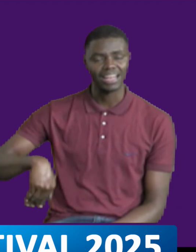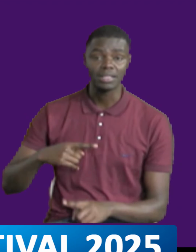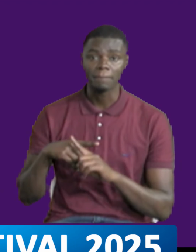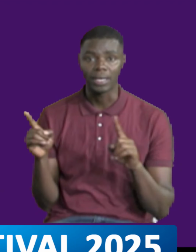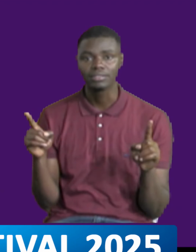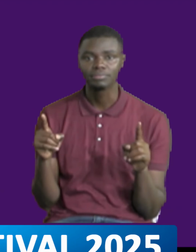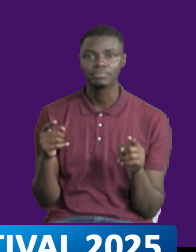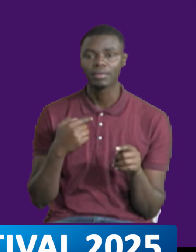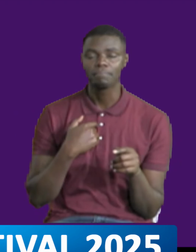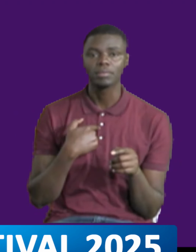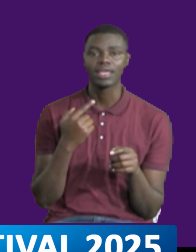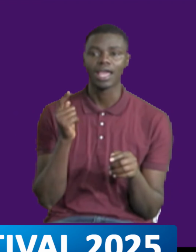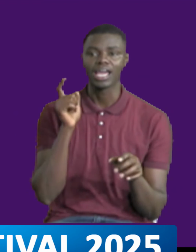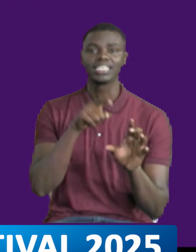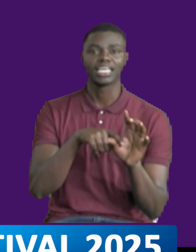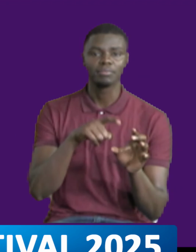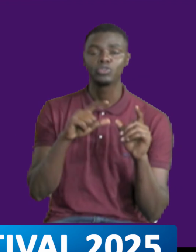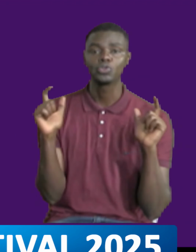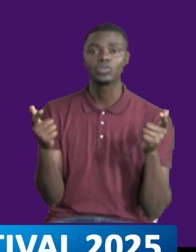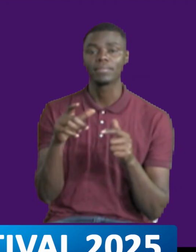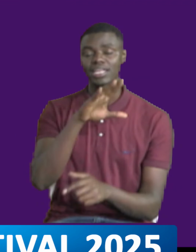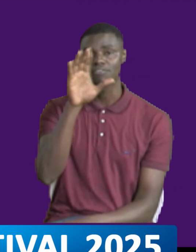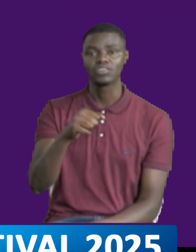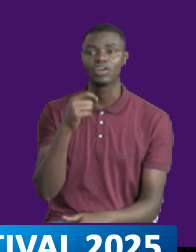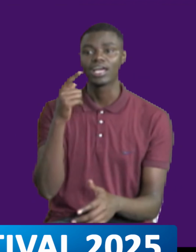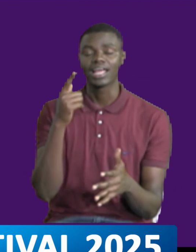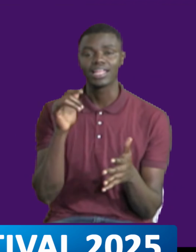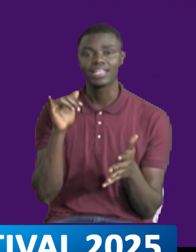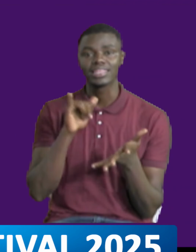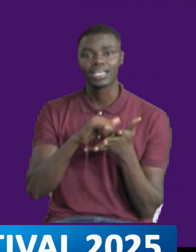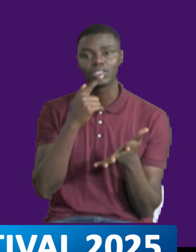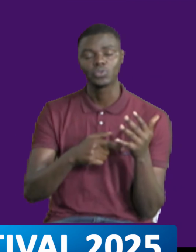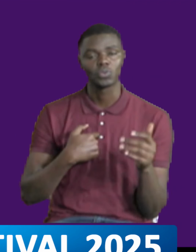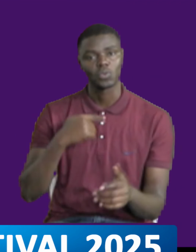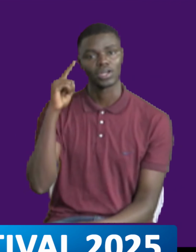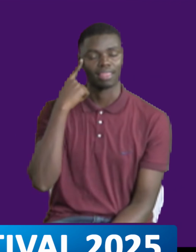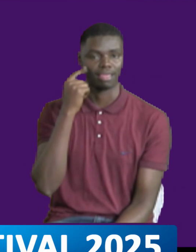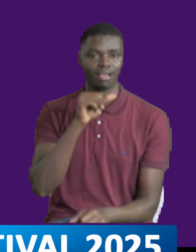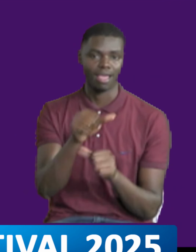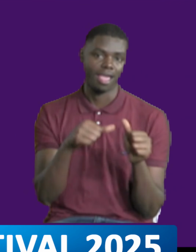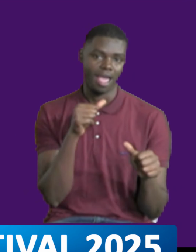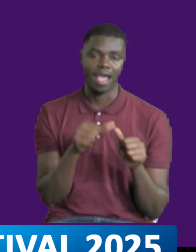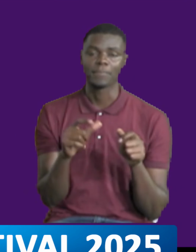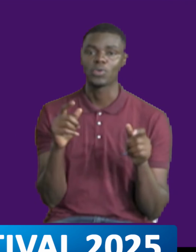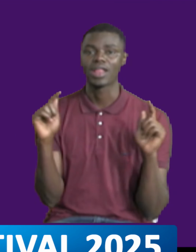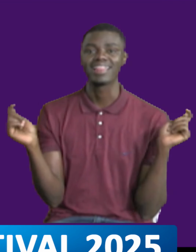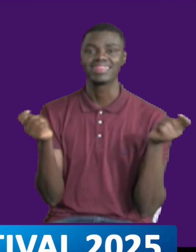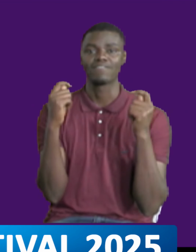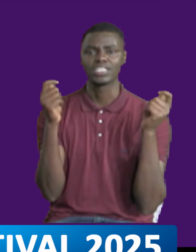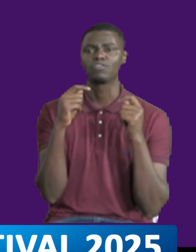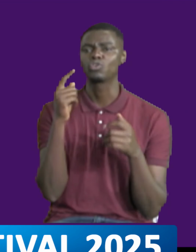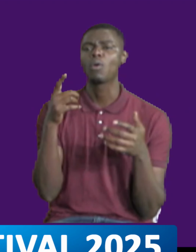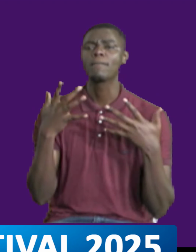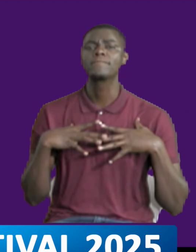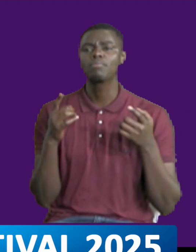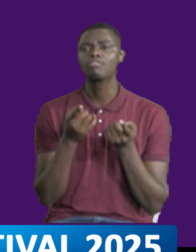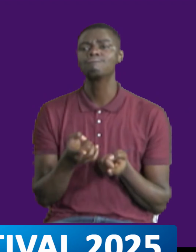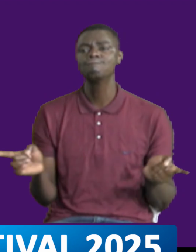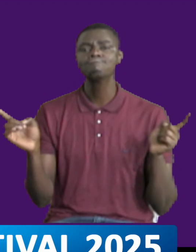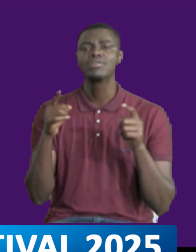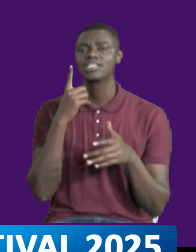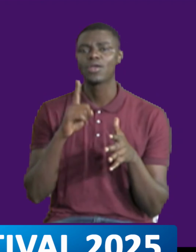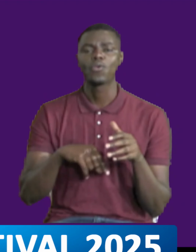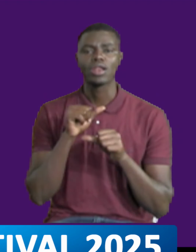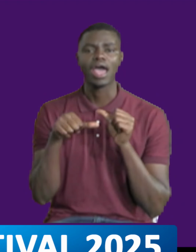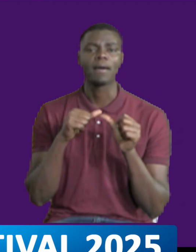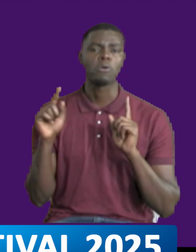I was at the I was at the media festival, and this is what I think about the festival." What are people saying after the festival